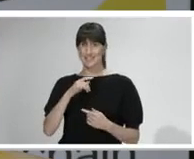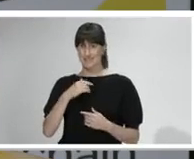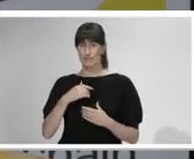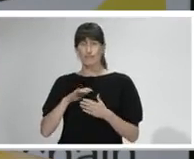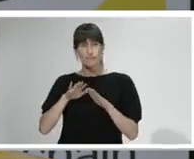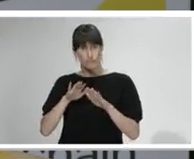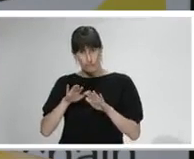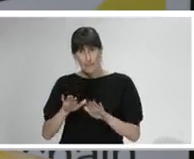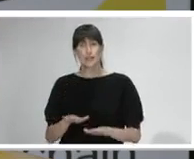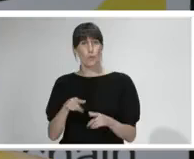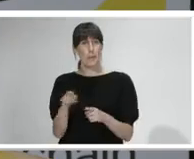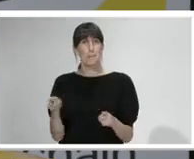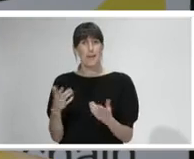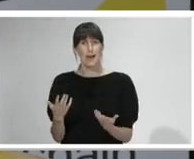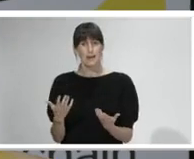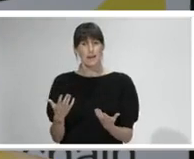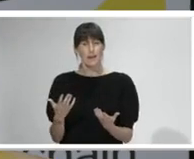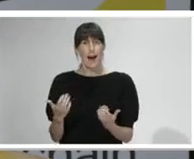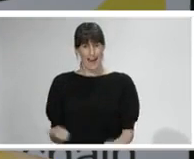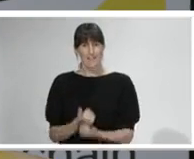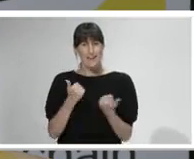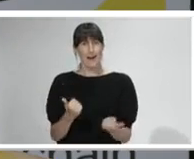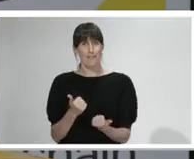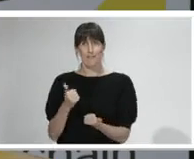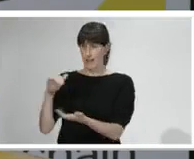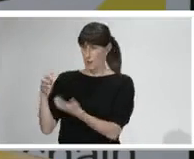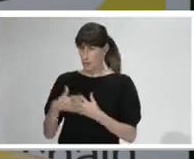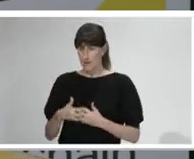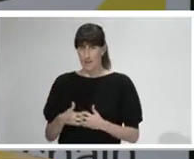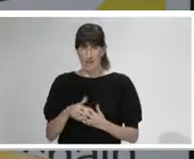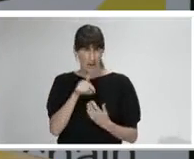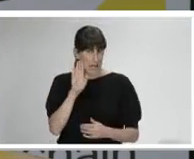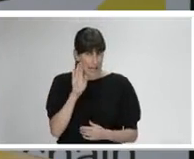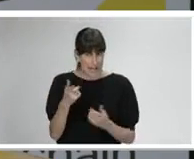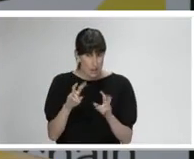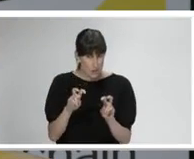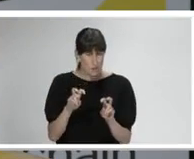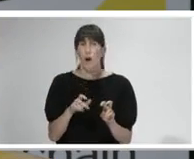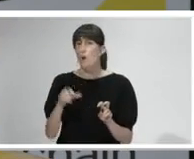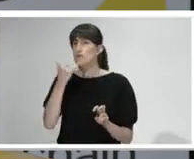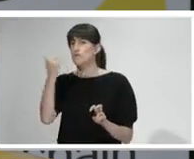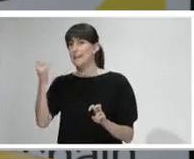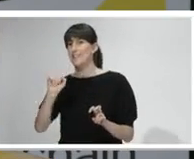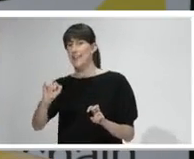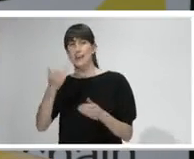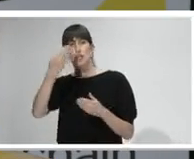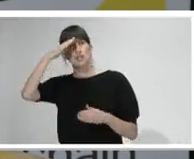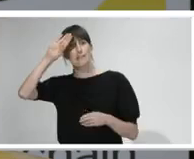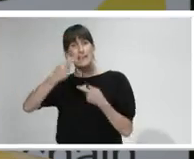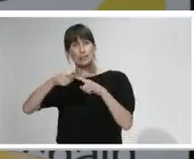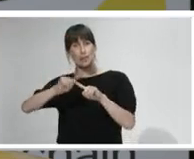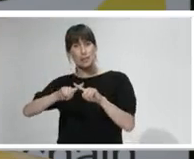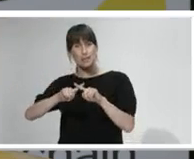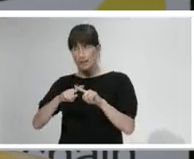any issues, I ring the relevant DHB Chief Executive. I know they are taking, a very personal interest in this. There is very